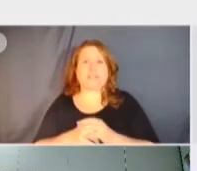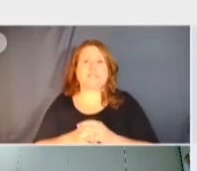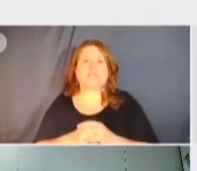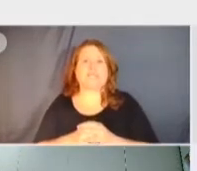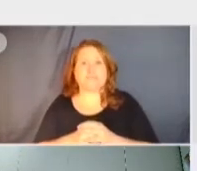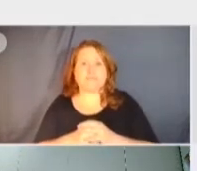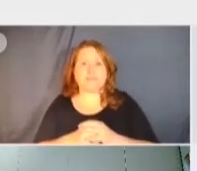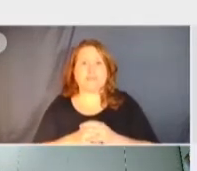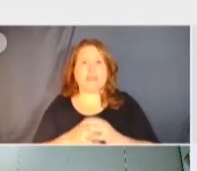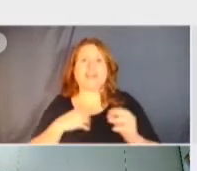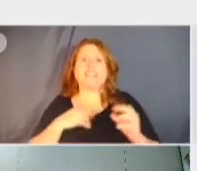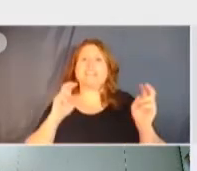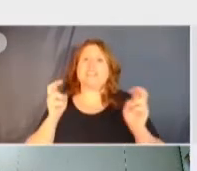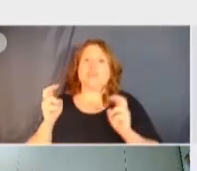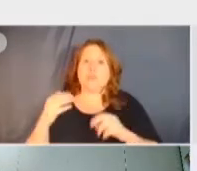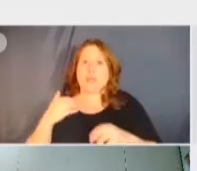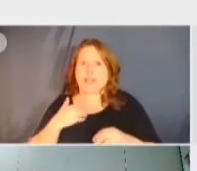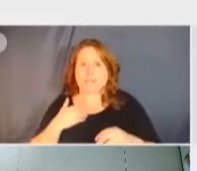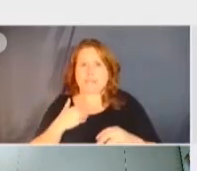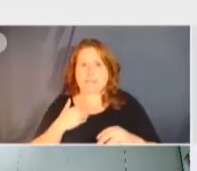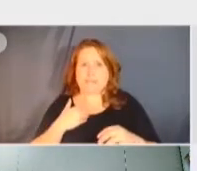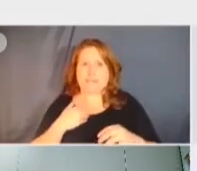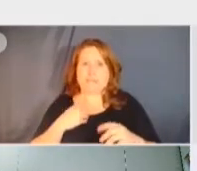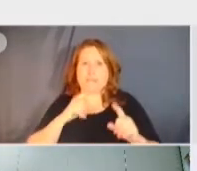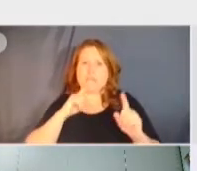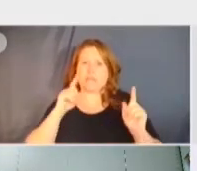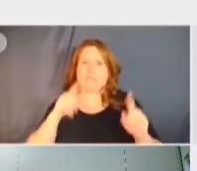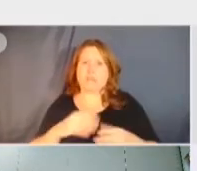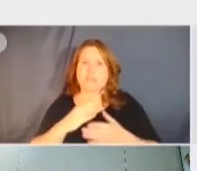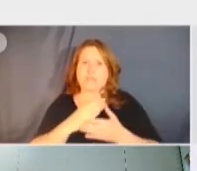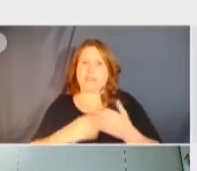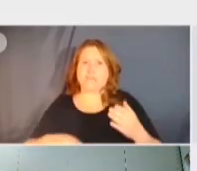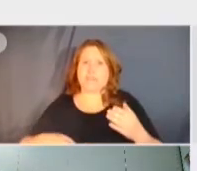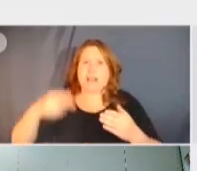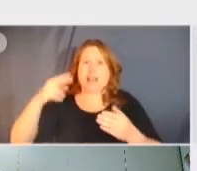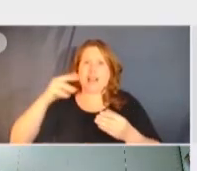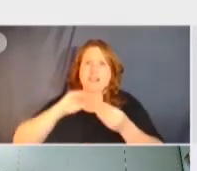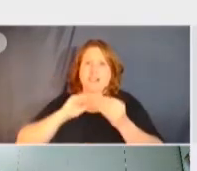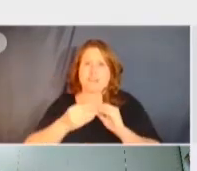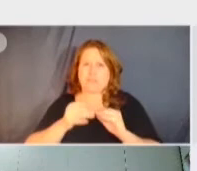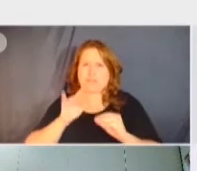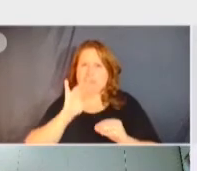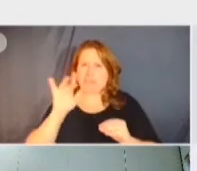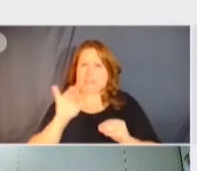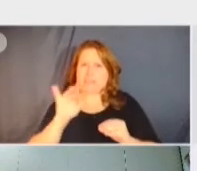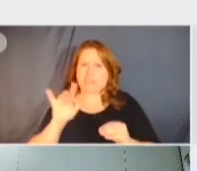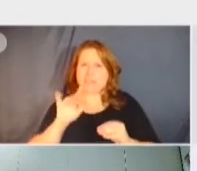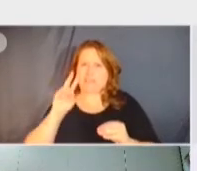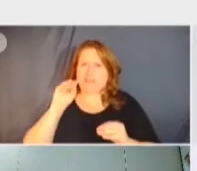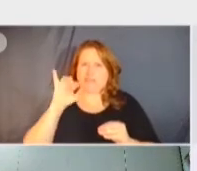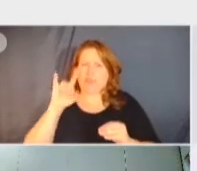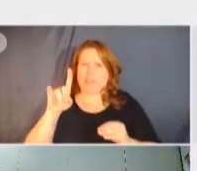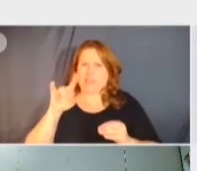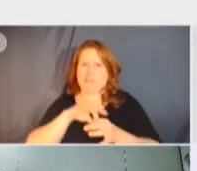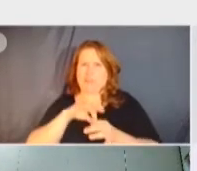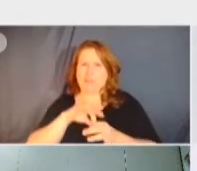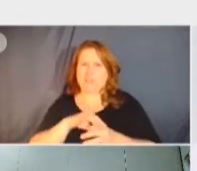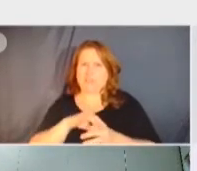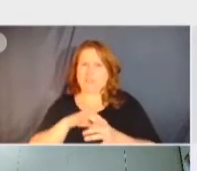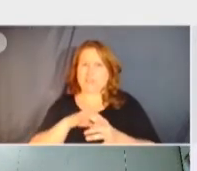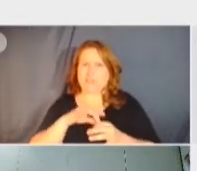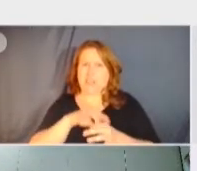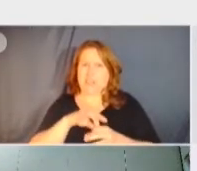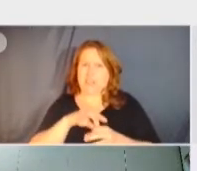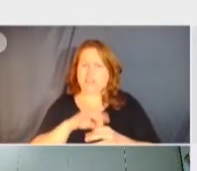in Westchester County were reporting an unusually high number of blank and void votes for the 2020 general election. The operations unit did reach out